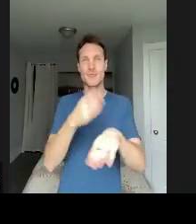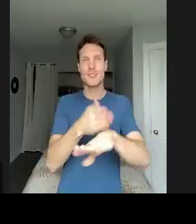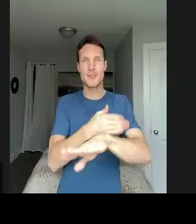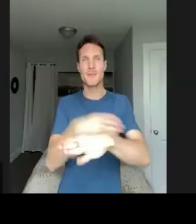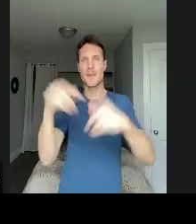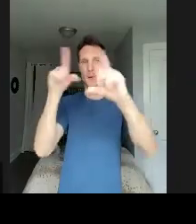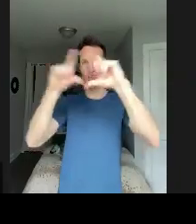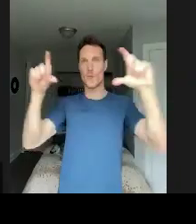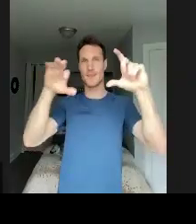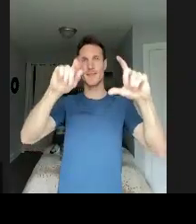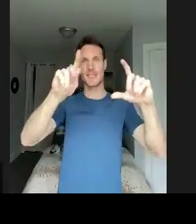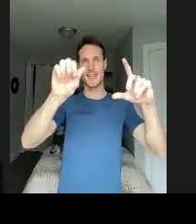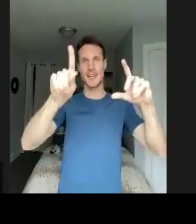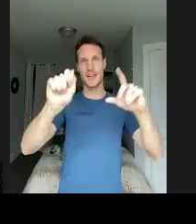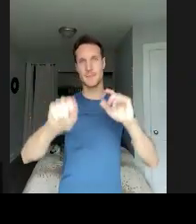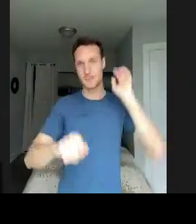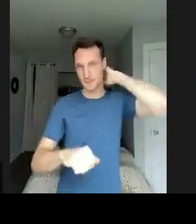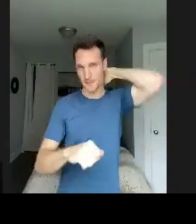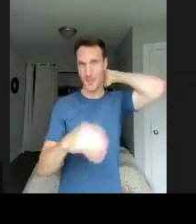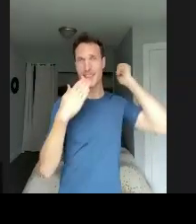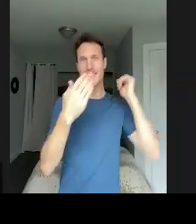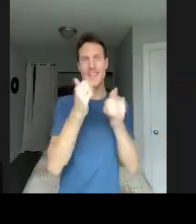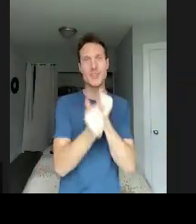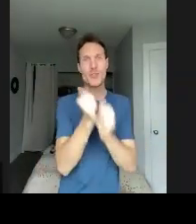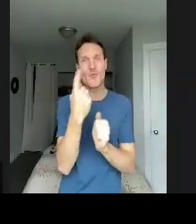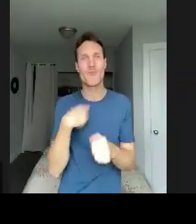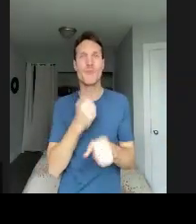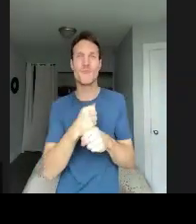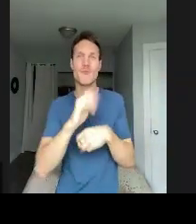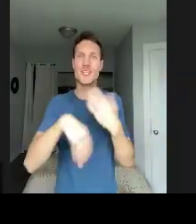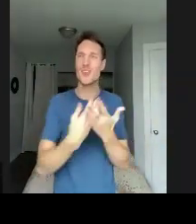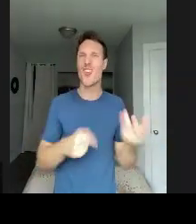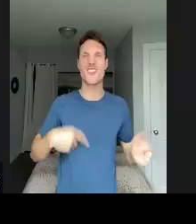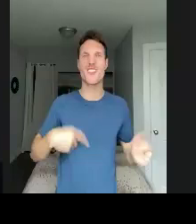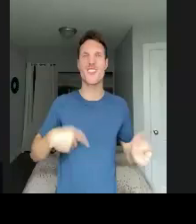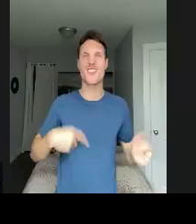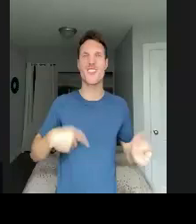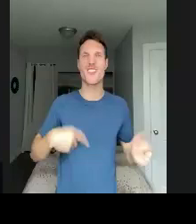to reiterate that point. And thank you everyone for making these so successful.